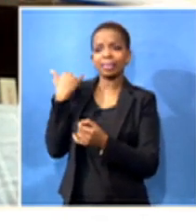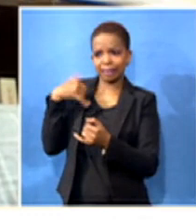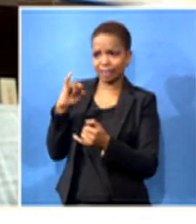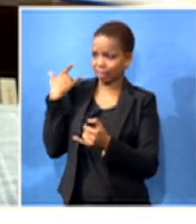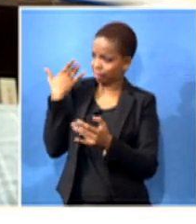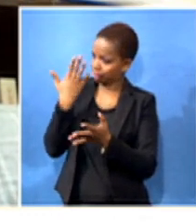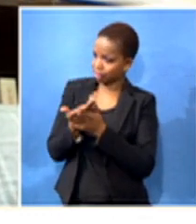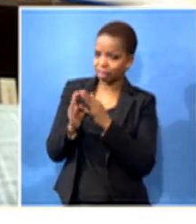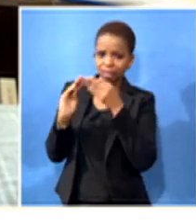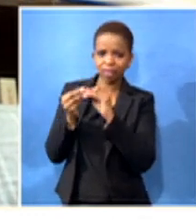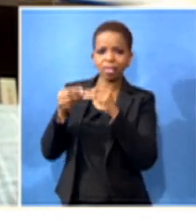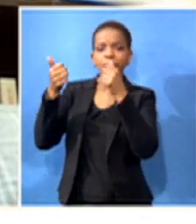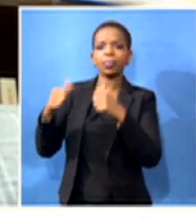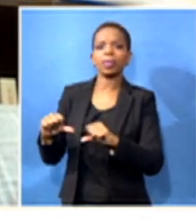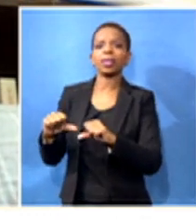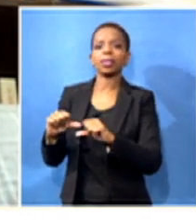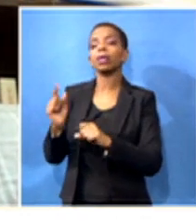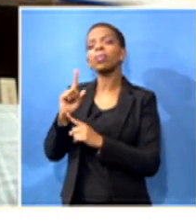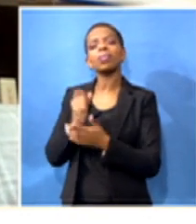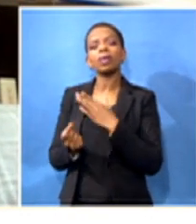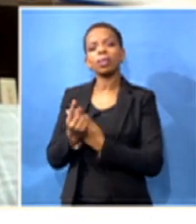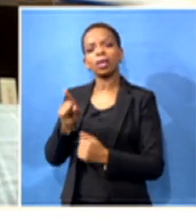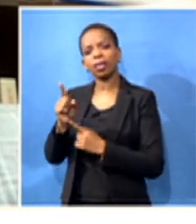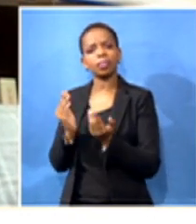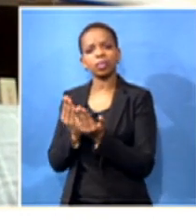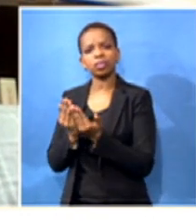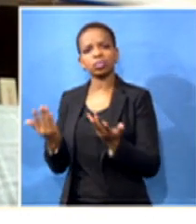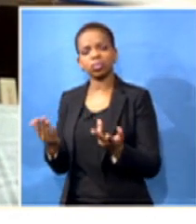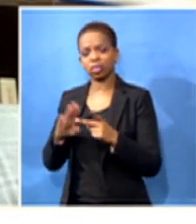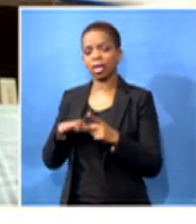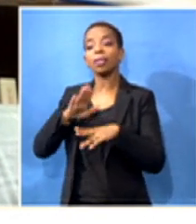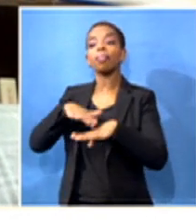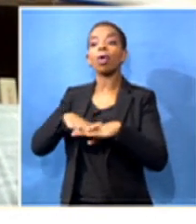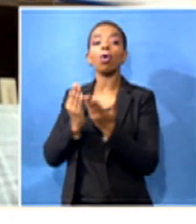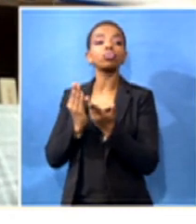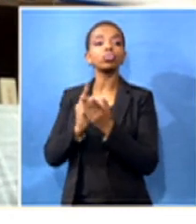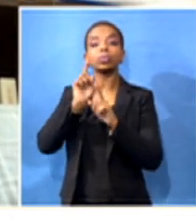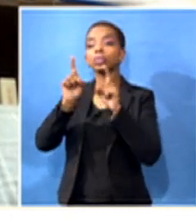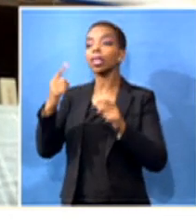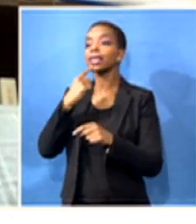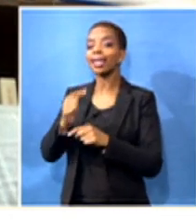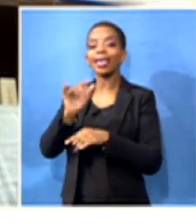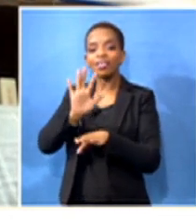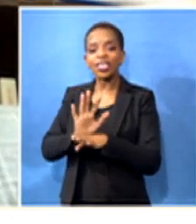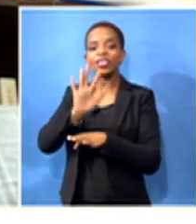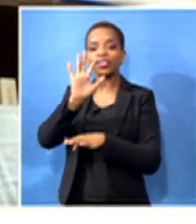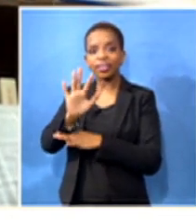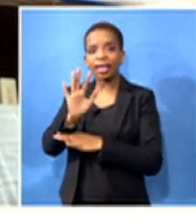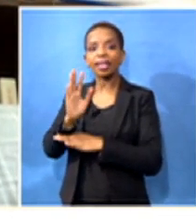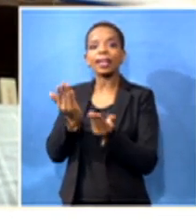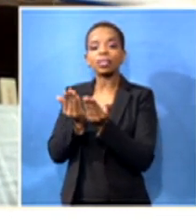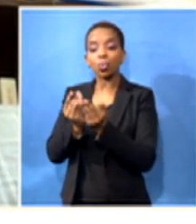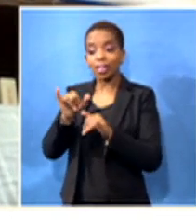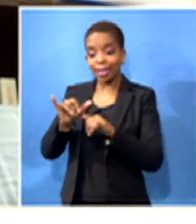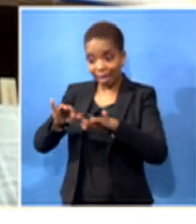going to happen to these schools and many others? I mean, there's been talk that there are probably at least 15 other schools only in that